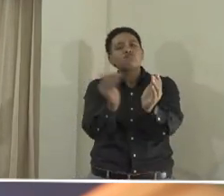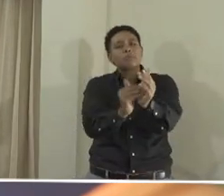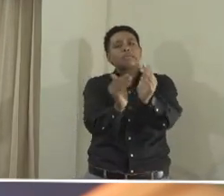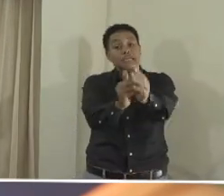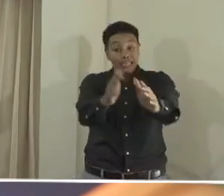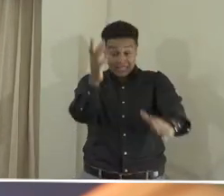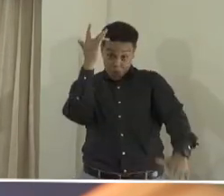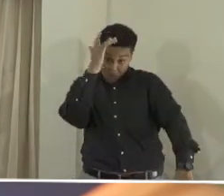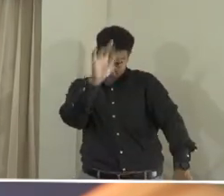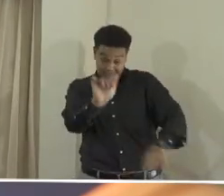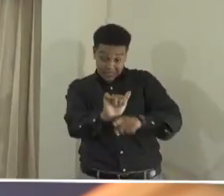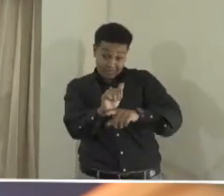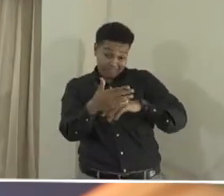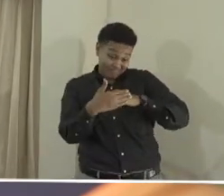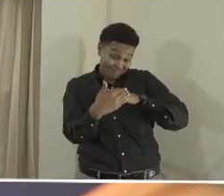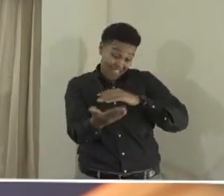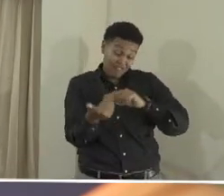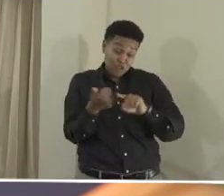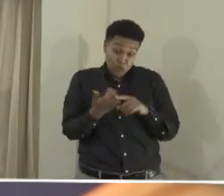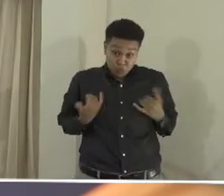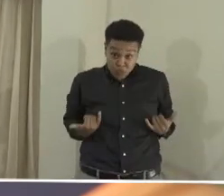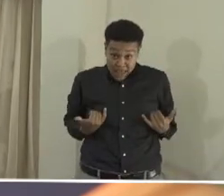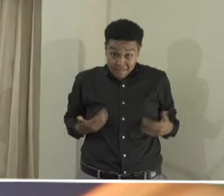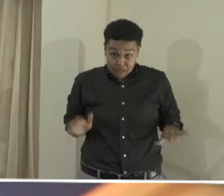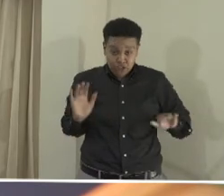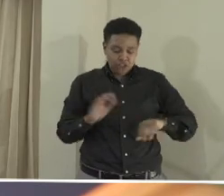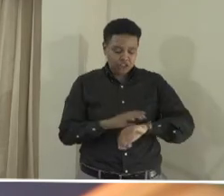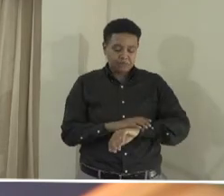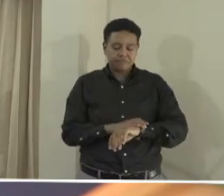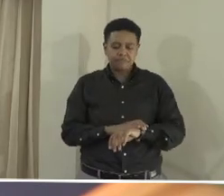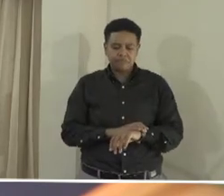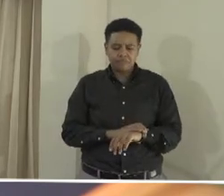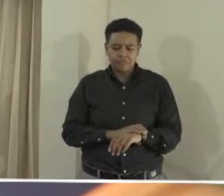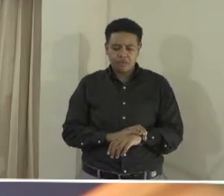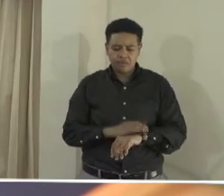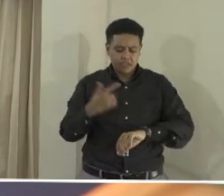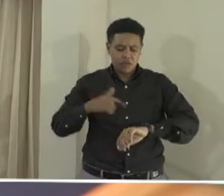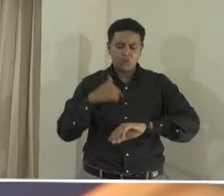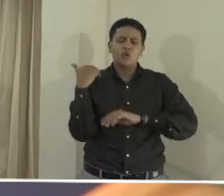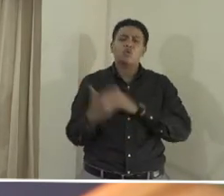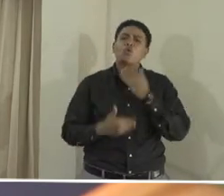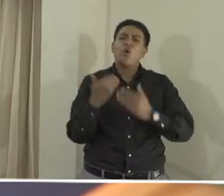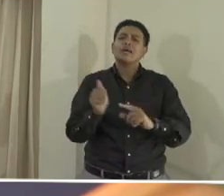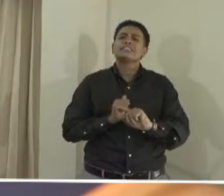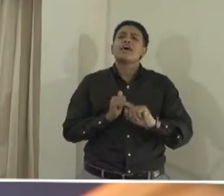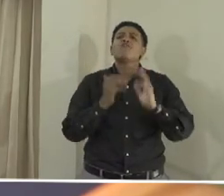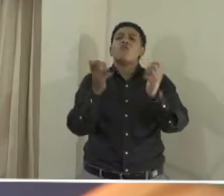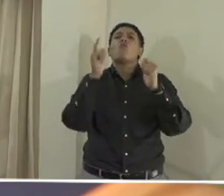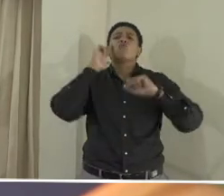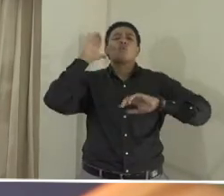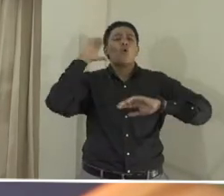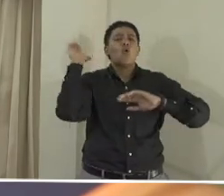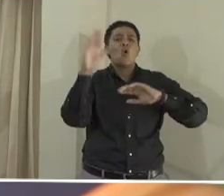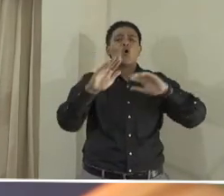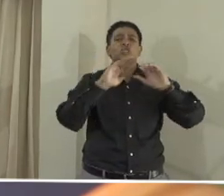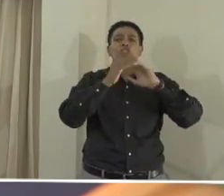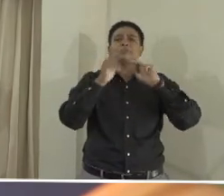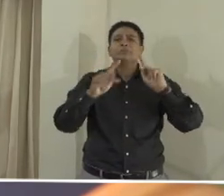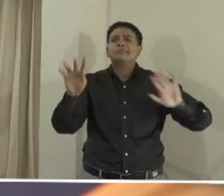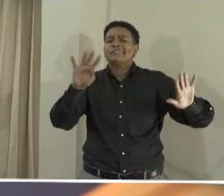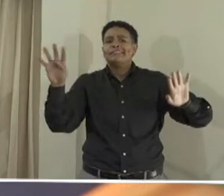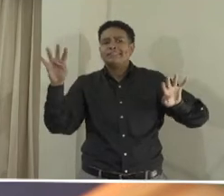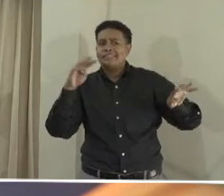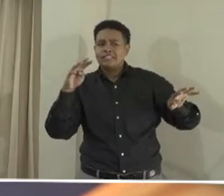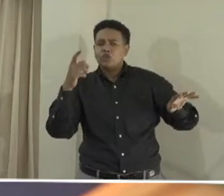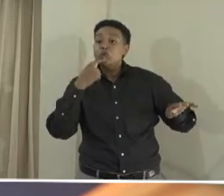that because after today, as we go along, I want every Jamaican